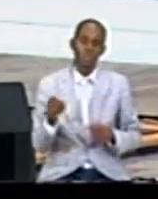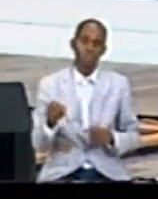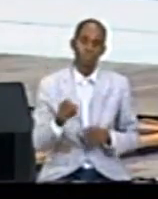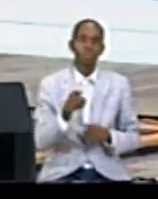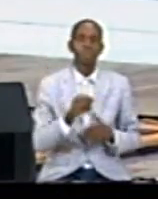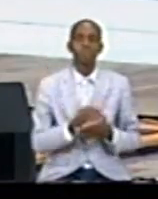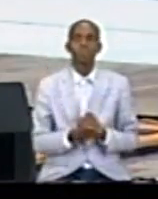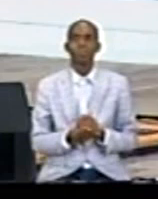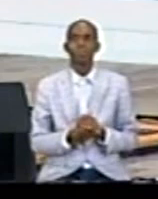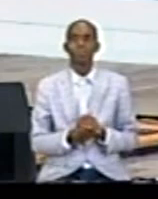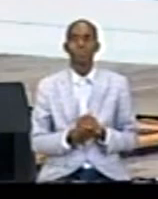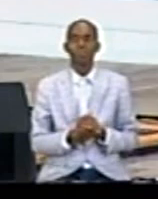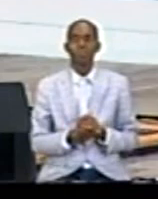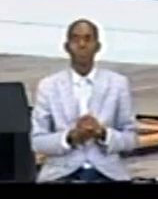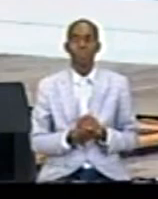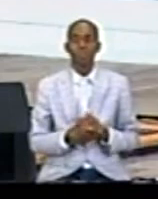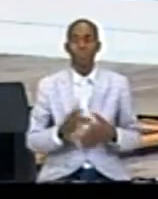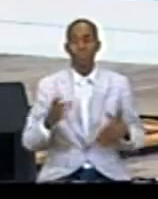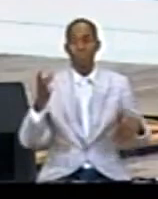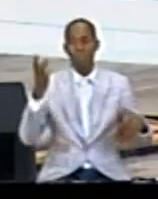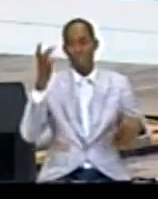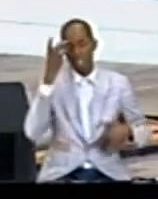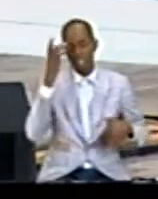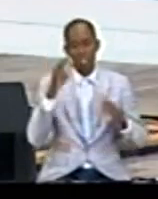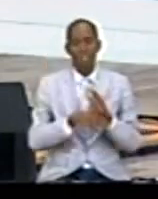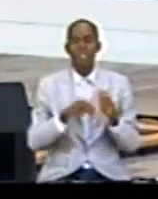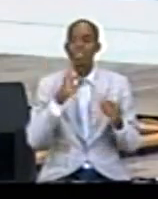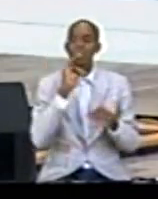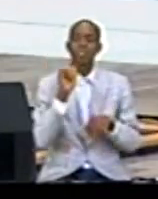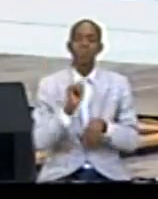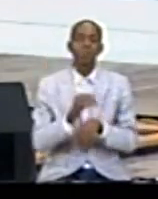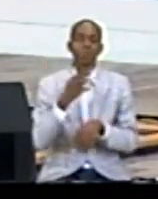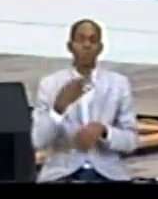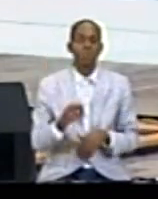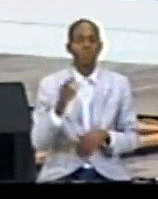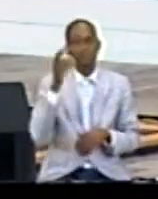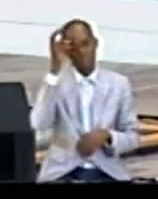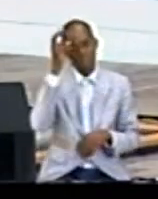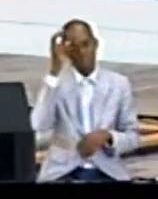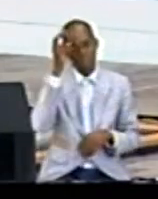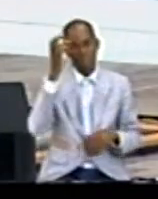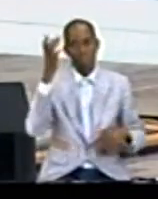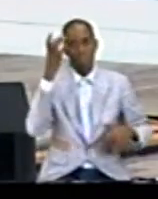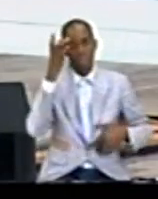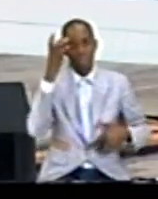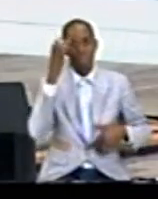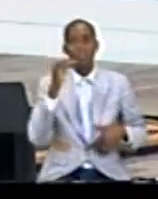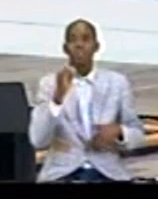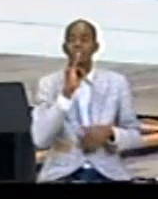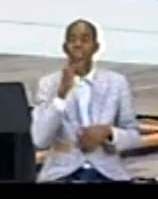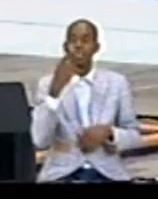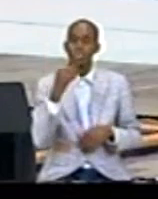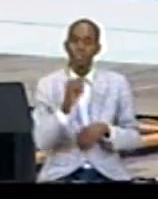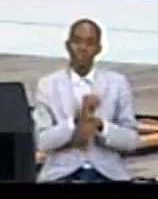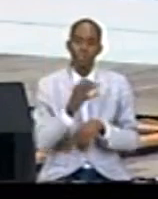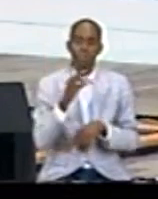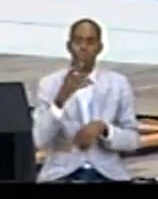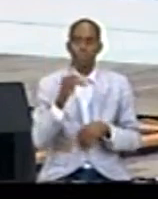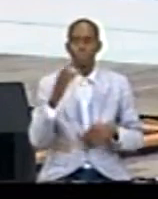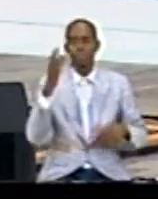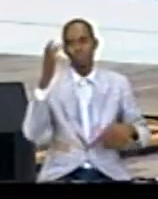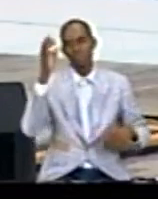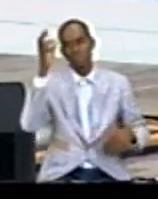him. Sickness is the work of the devil. Disease is the work of the devil.